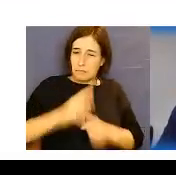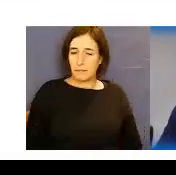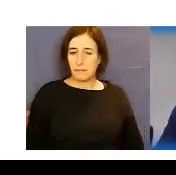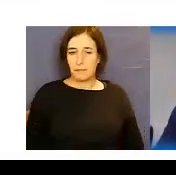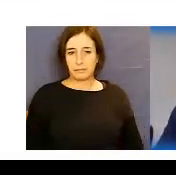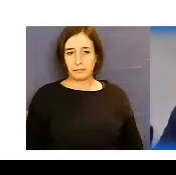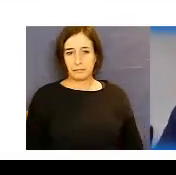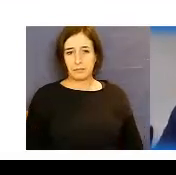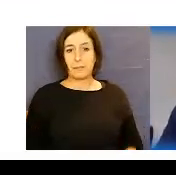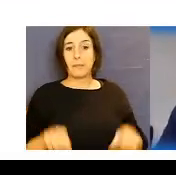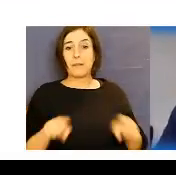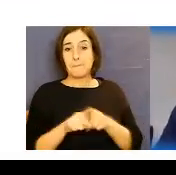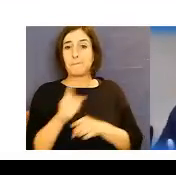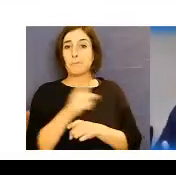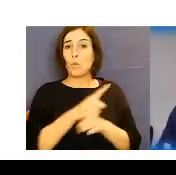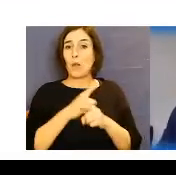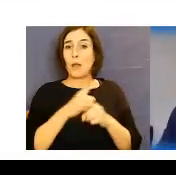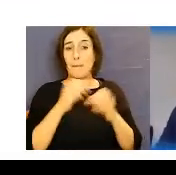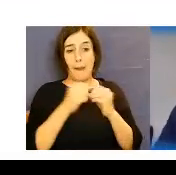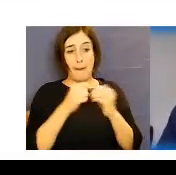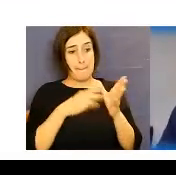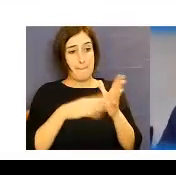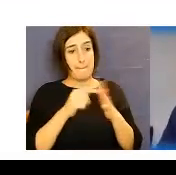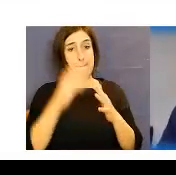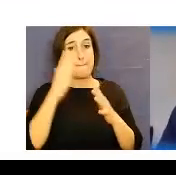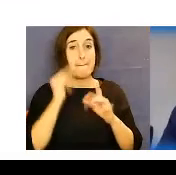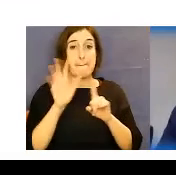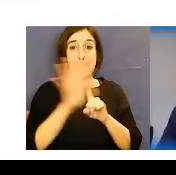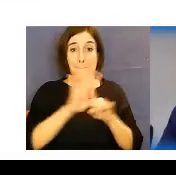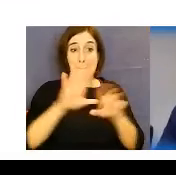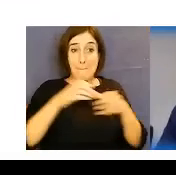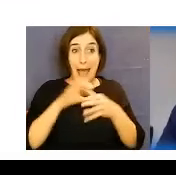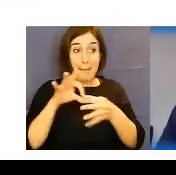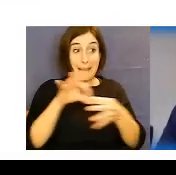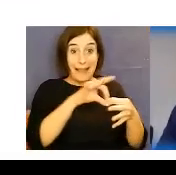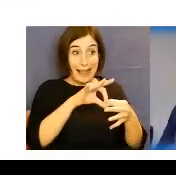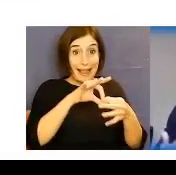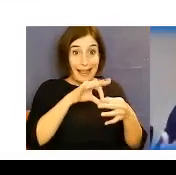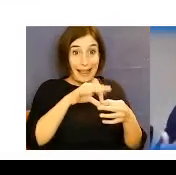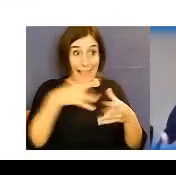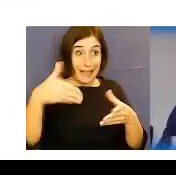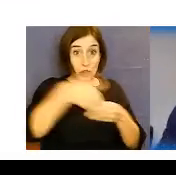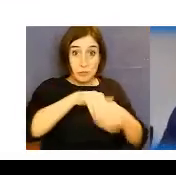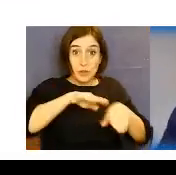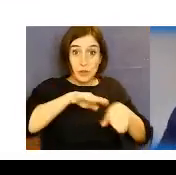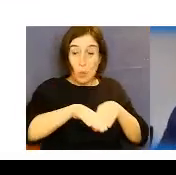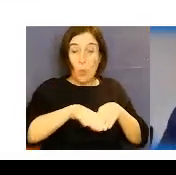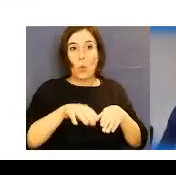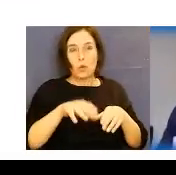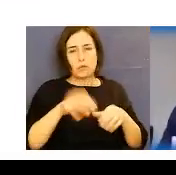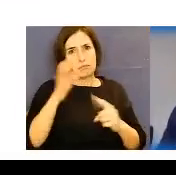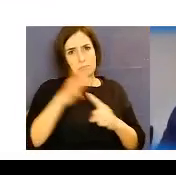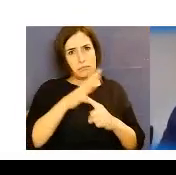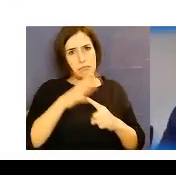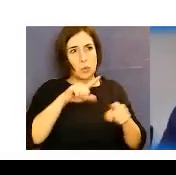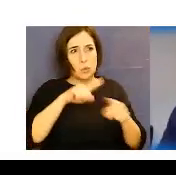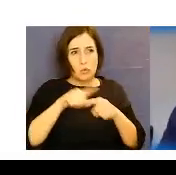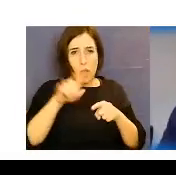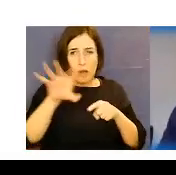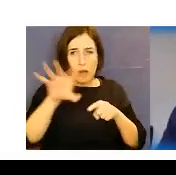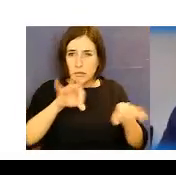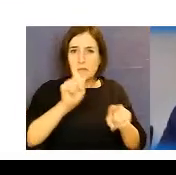engagement, trying to get more elderly people to get engaged in sports as well. And through that, you know, getting different skill levels, you know, different people from the community,